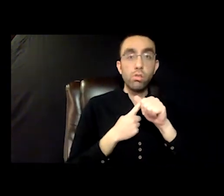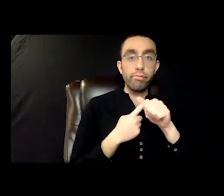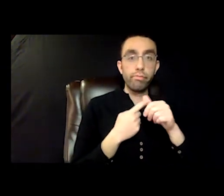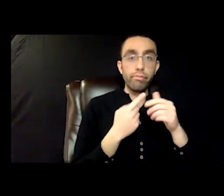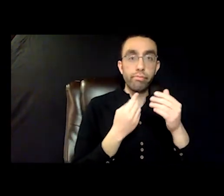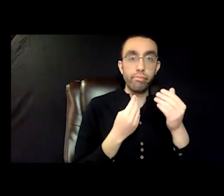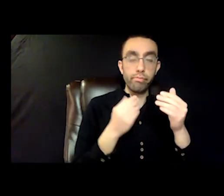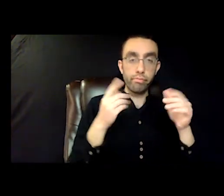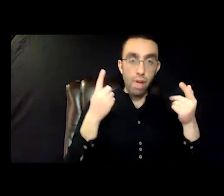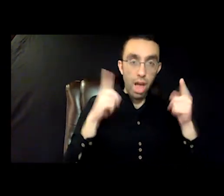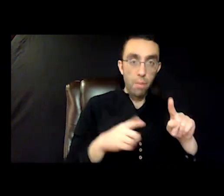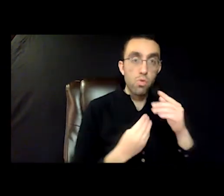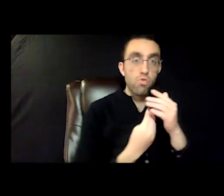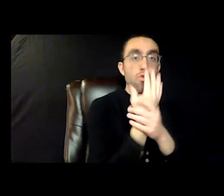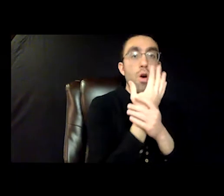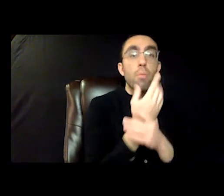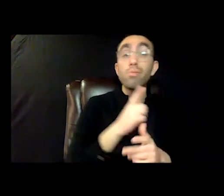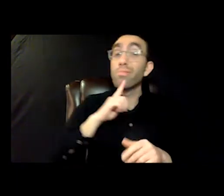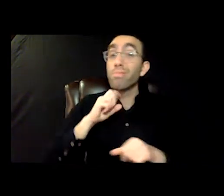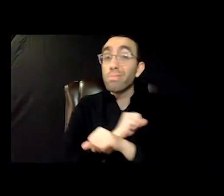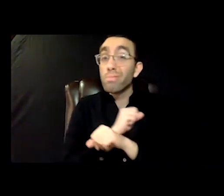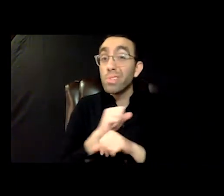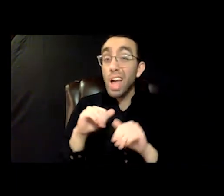racism, genocide.